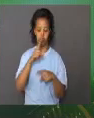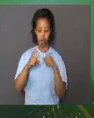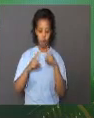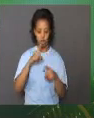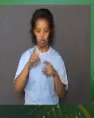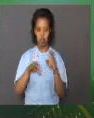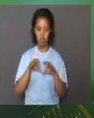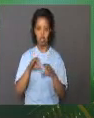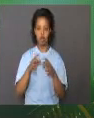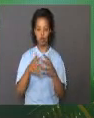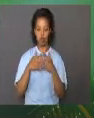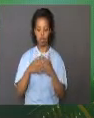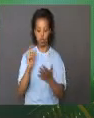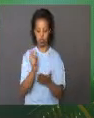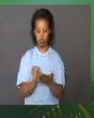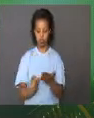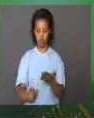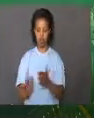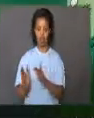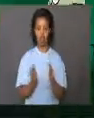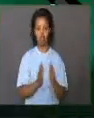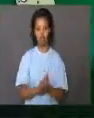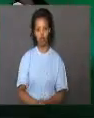observation. You may begin now.